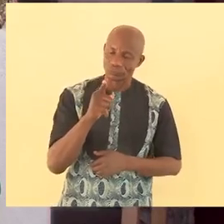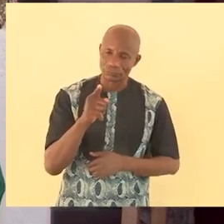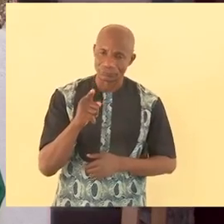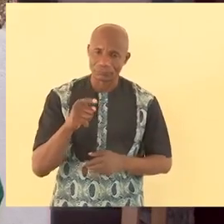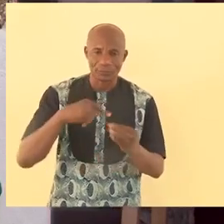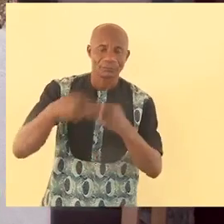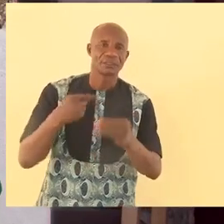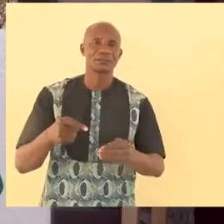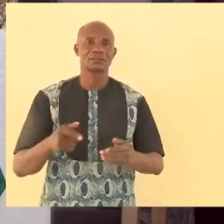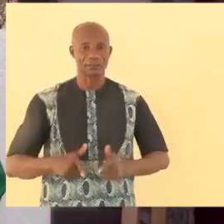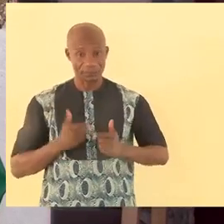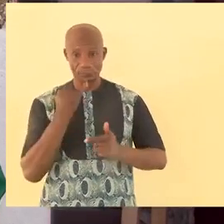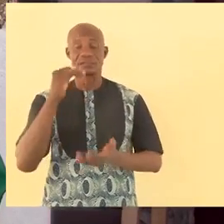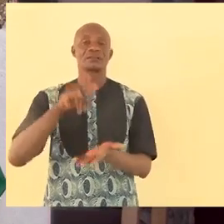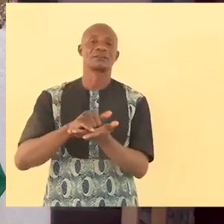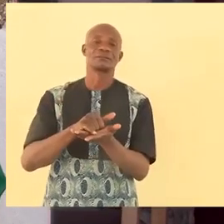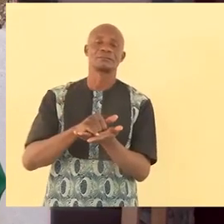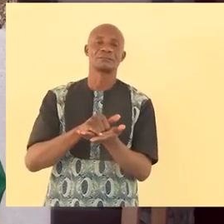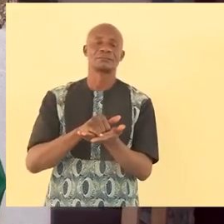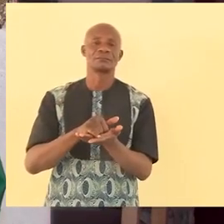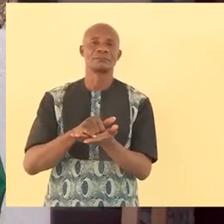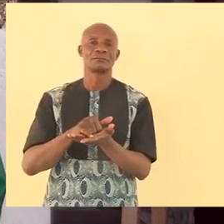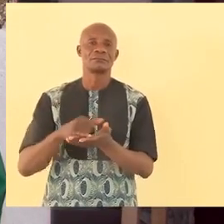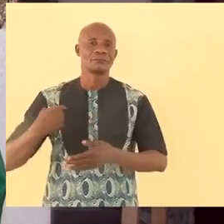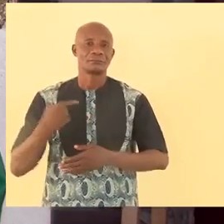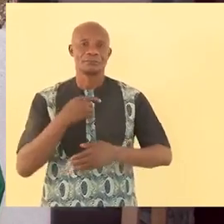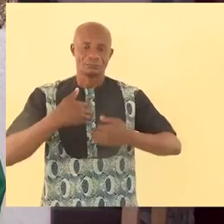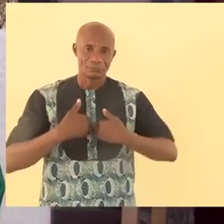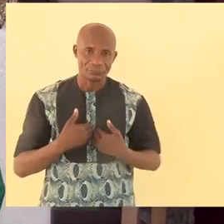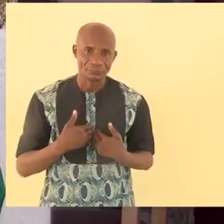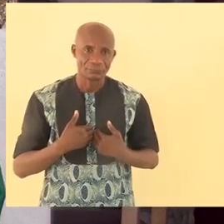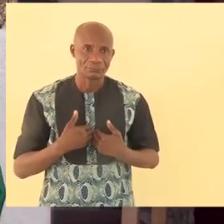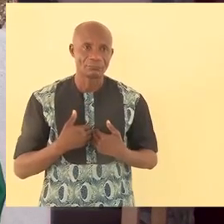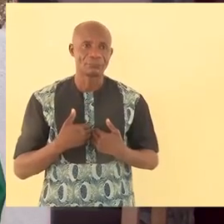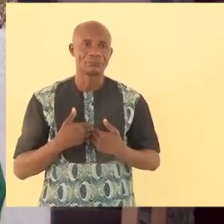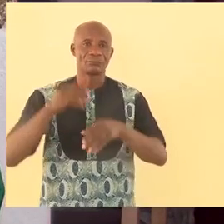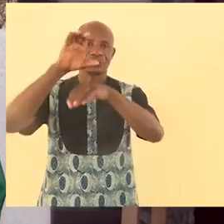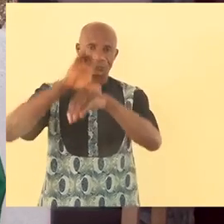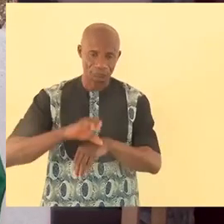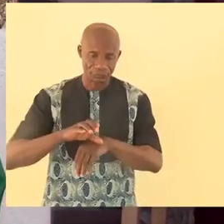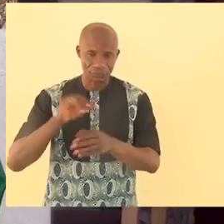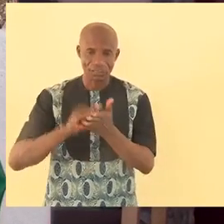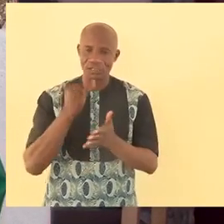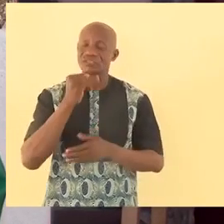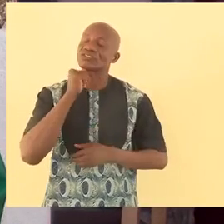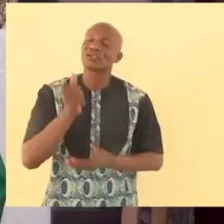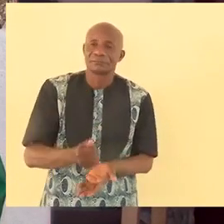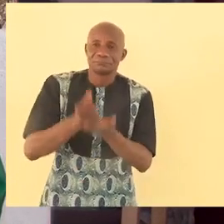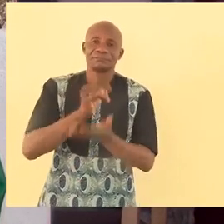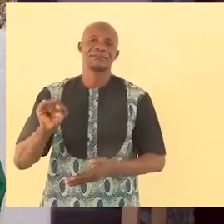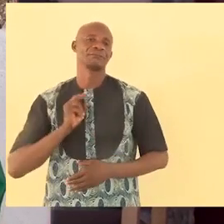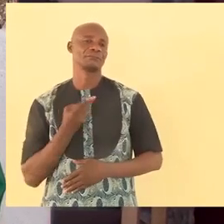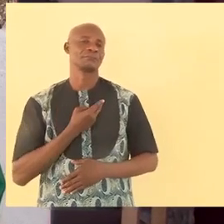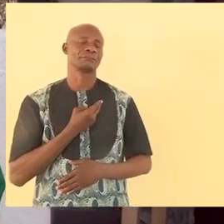truth about that is that we have a culture that is not helping us.